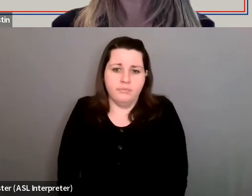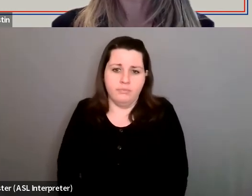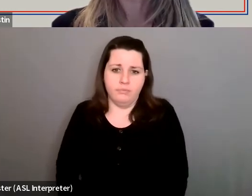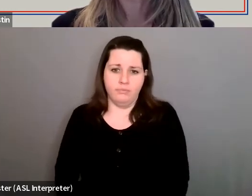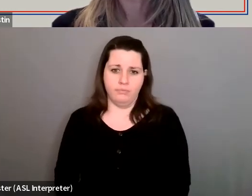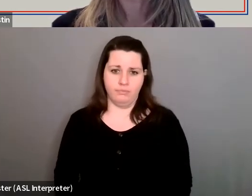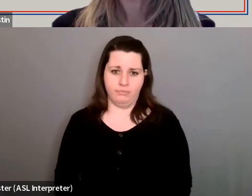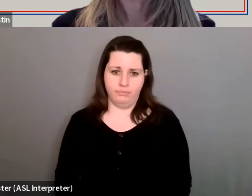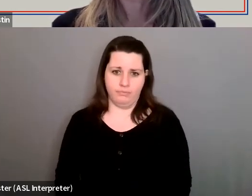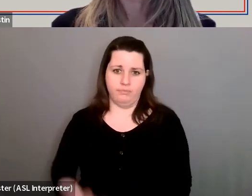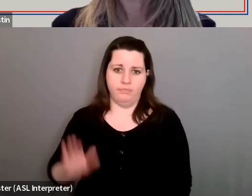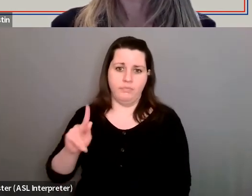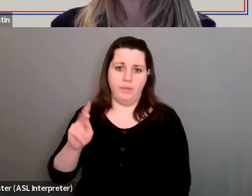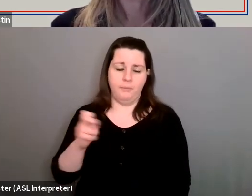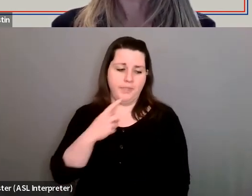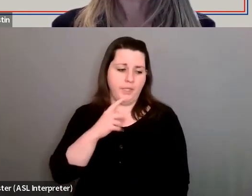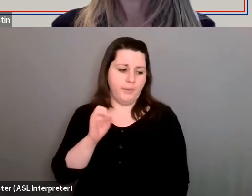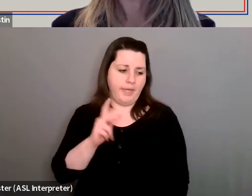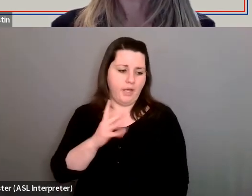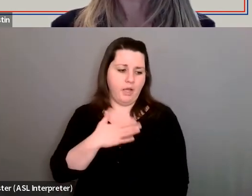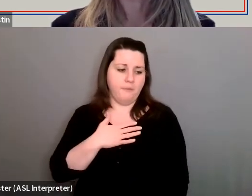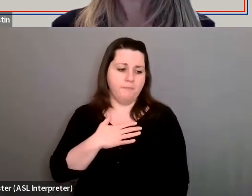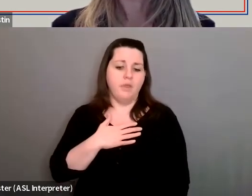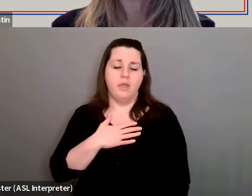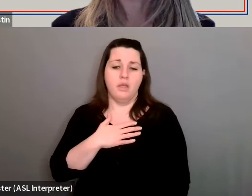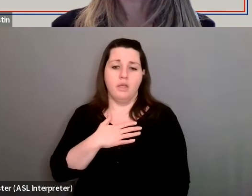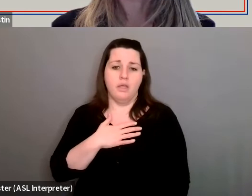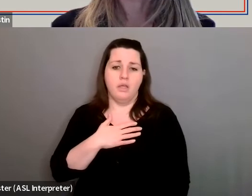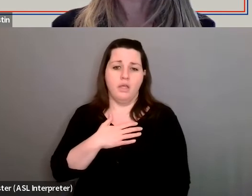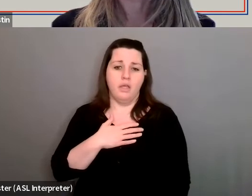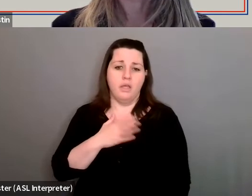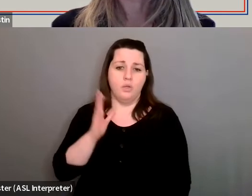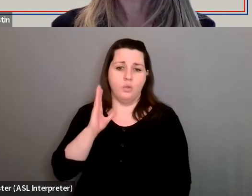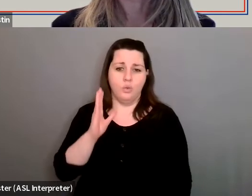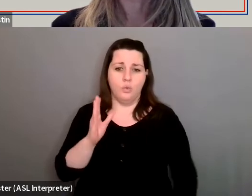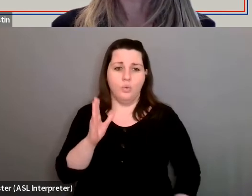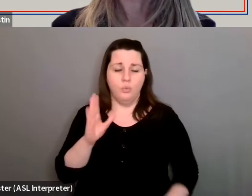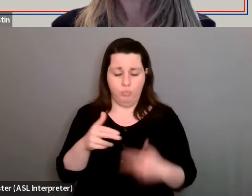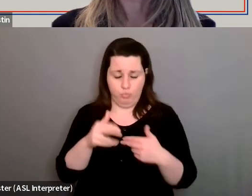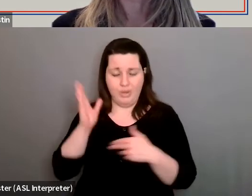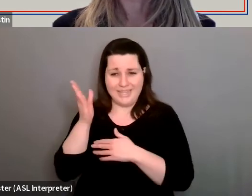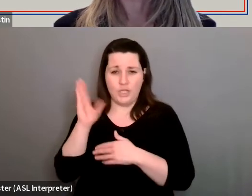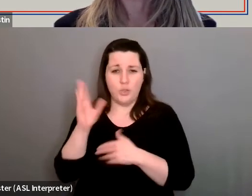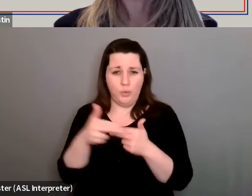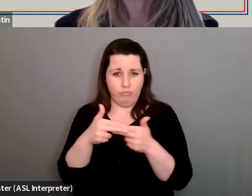Sorry, I muted myself there. Okay, and then we will be sharing this presentation to everybody